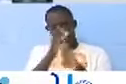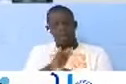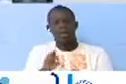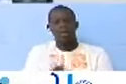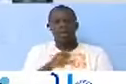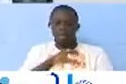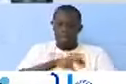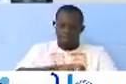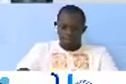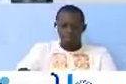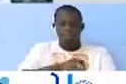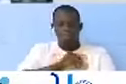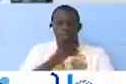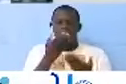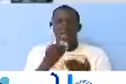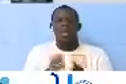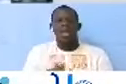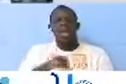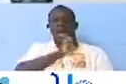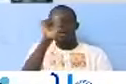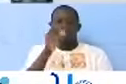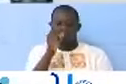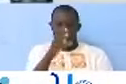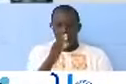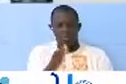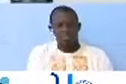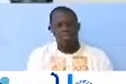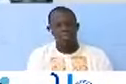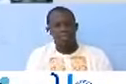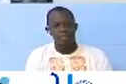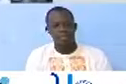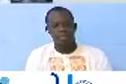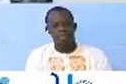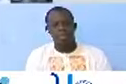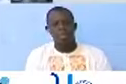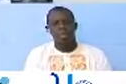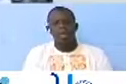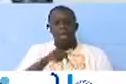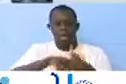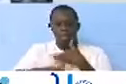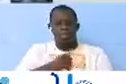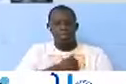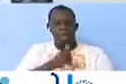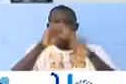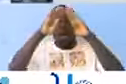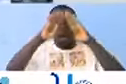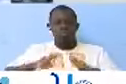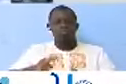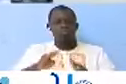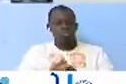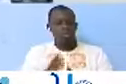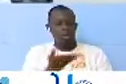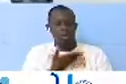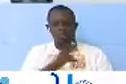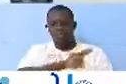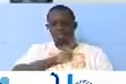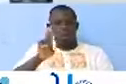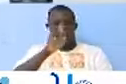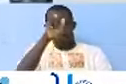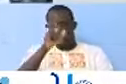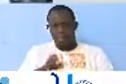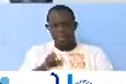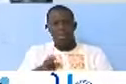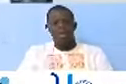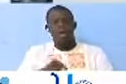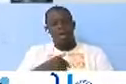He held my hand and said to me, in my room, there is nobody